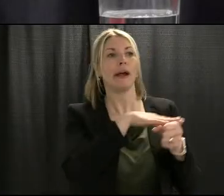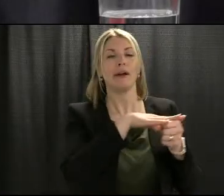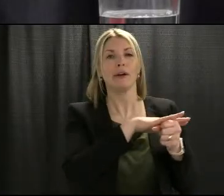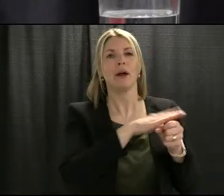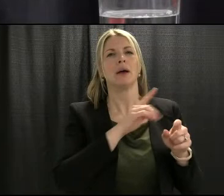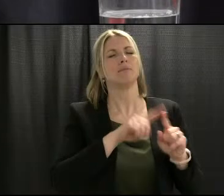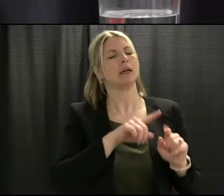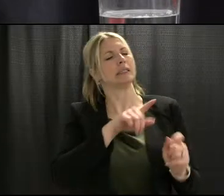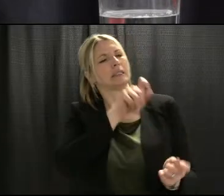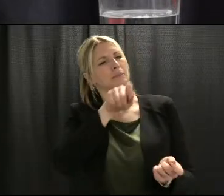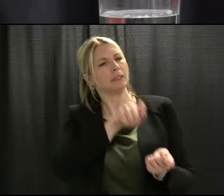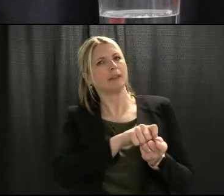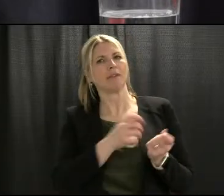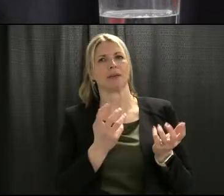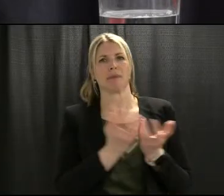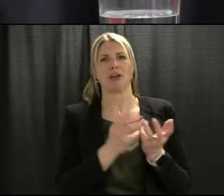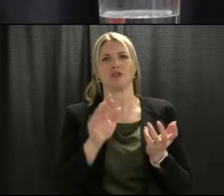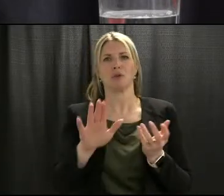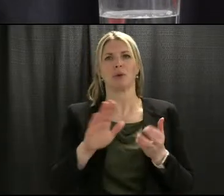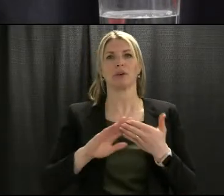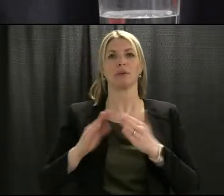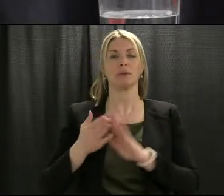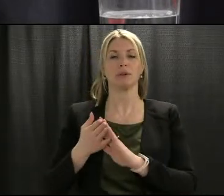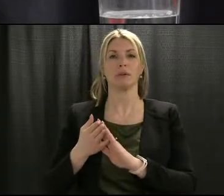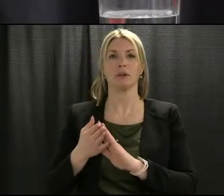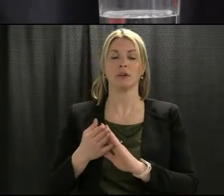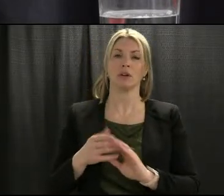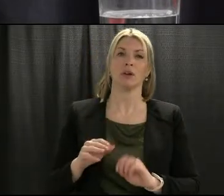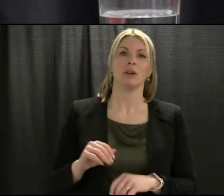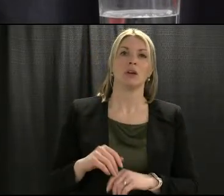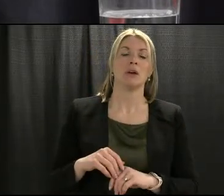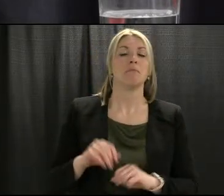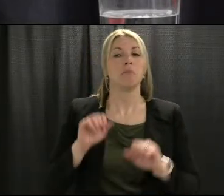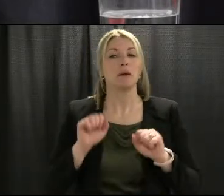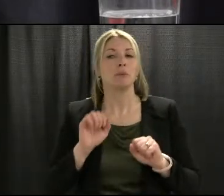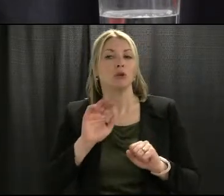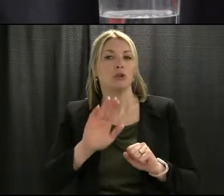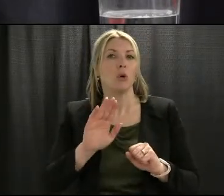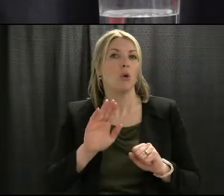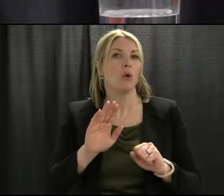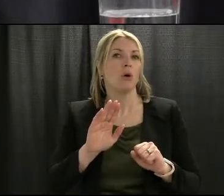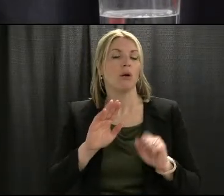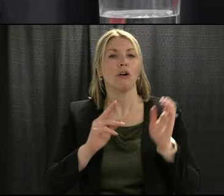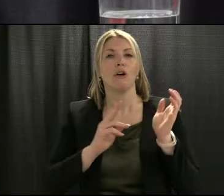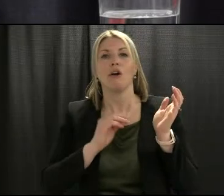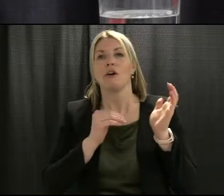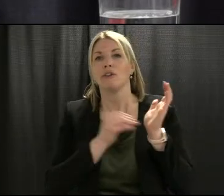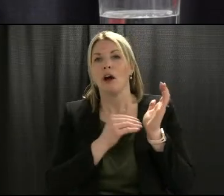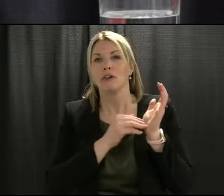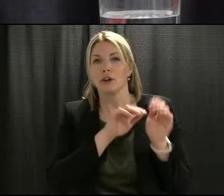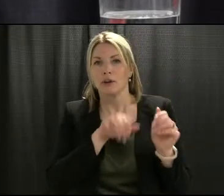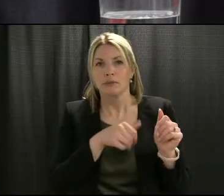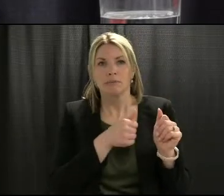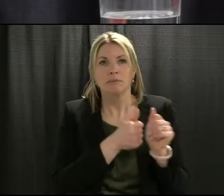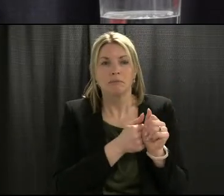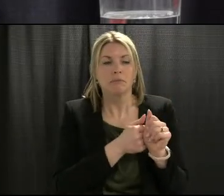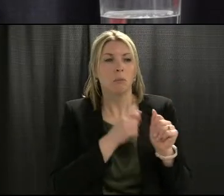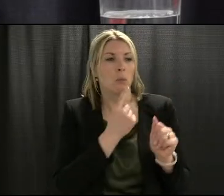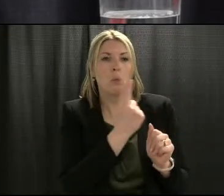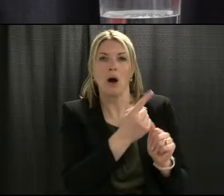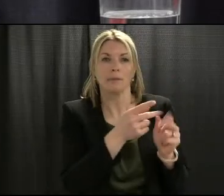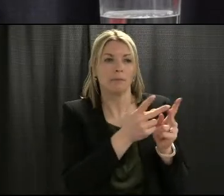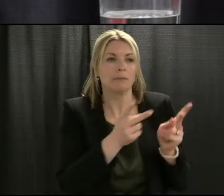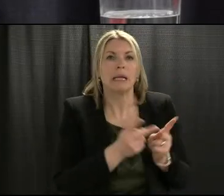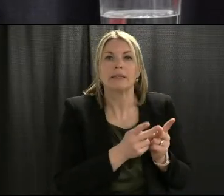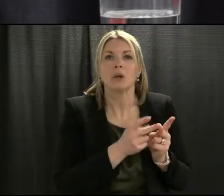community. Your family care team might be located in a single location, or it may use a hub and spoke model.